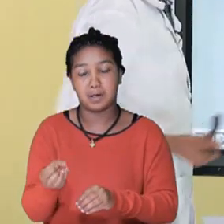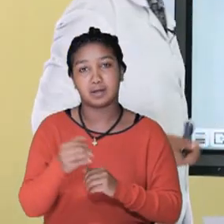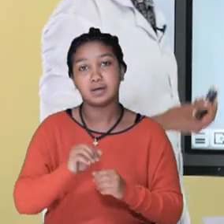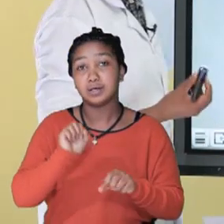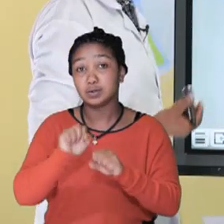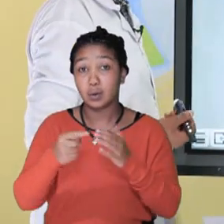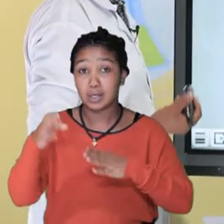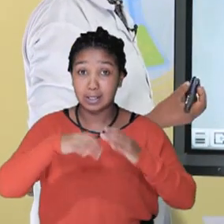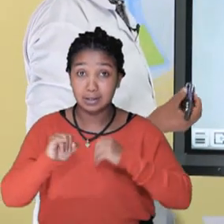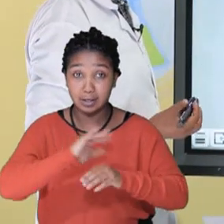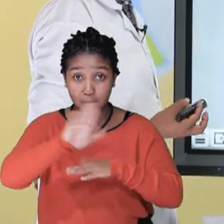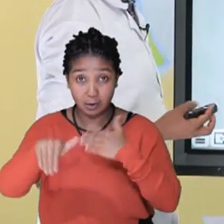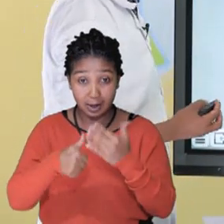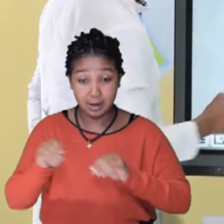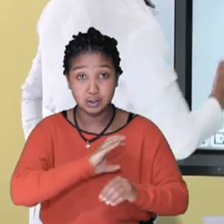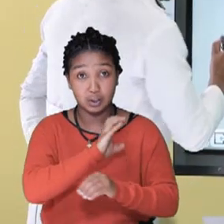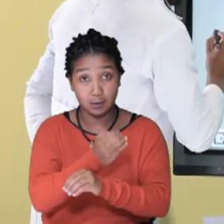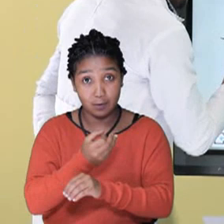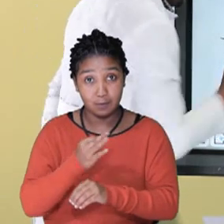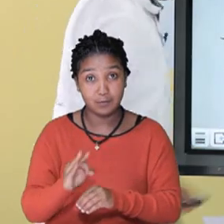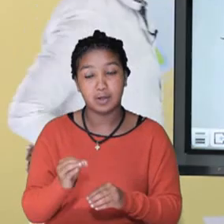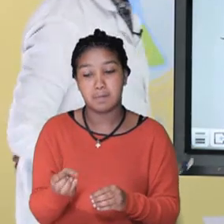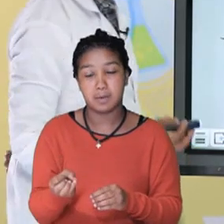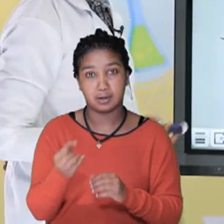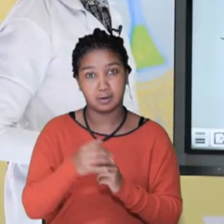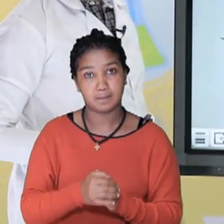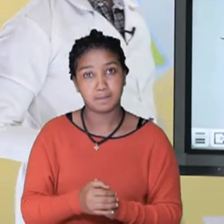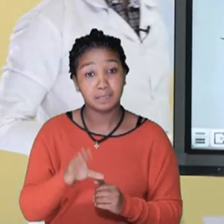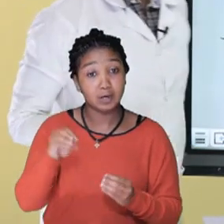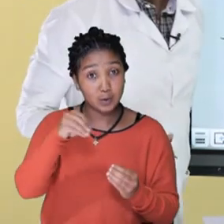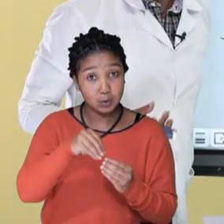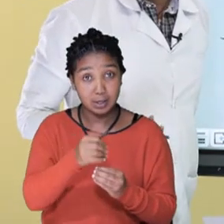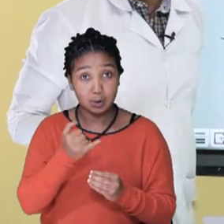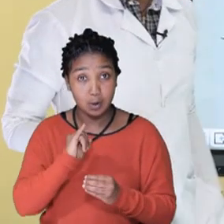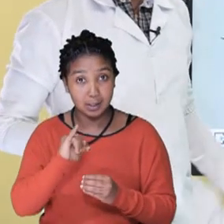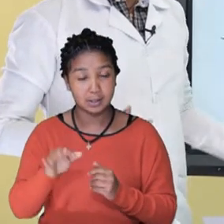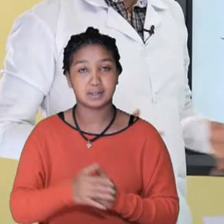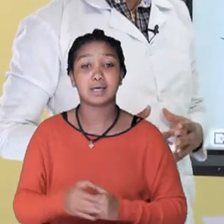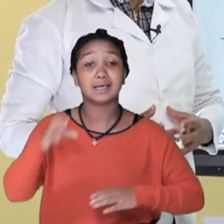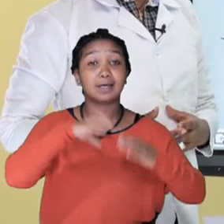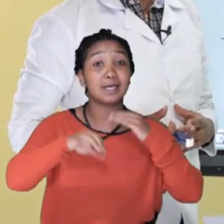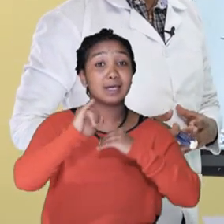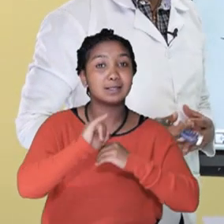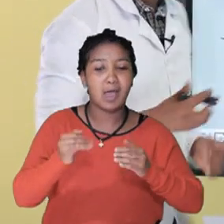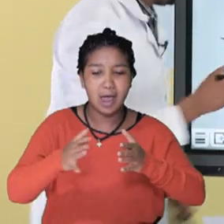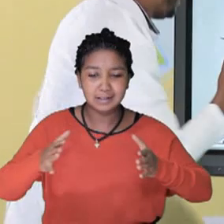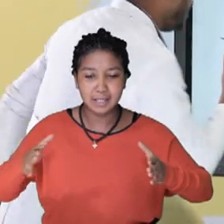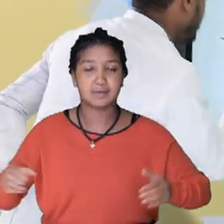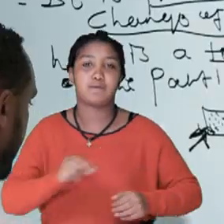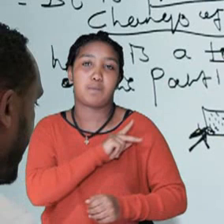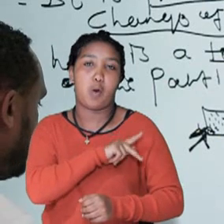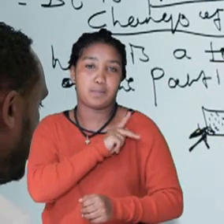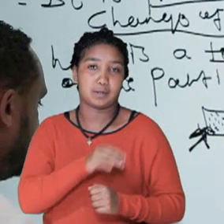heat is a total kinetic energy of a particle. And also the other one is heat is extensive property.